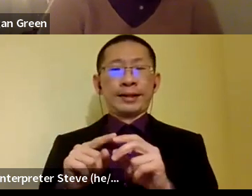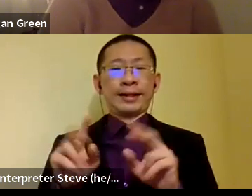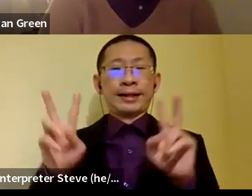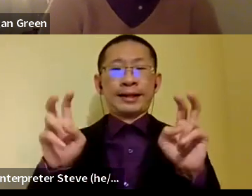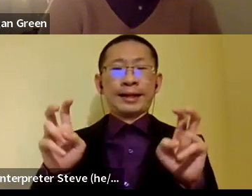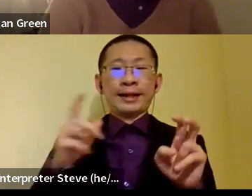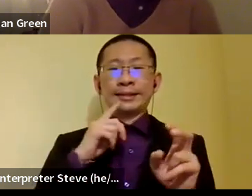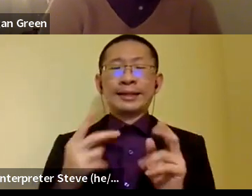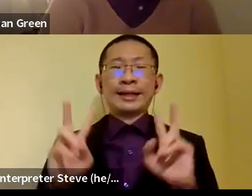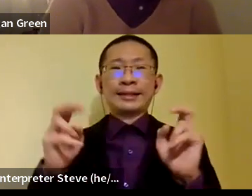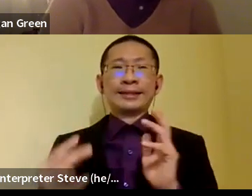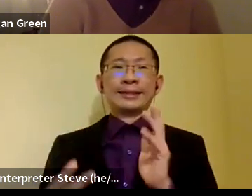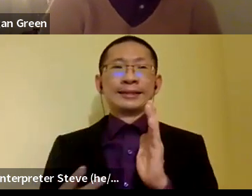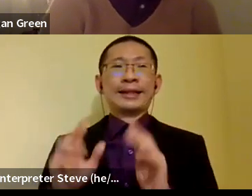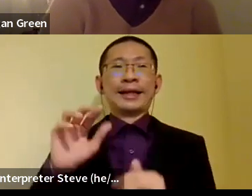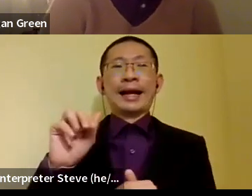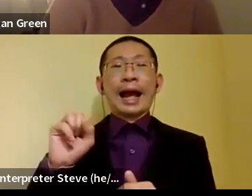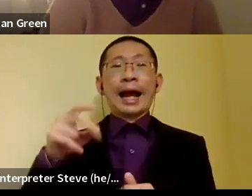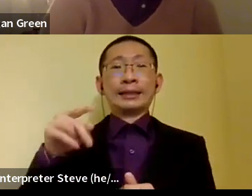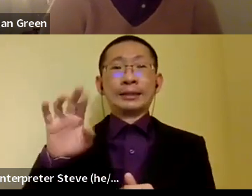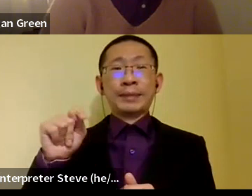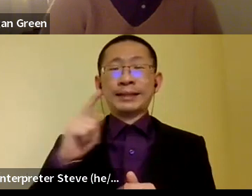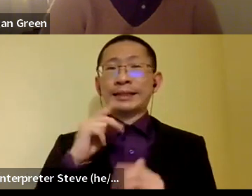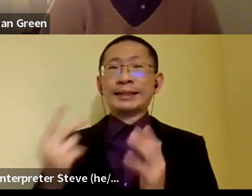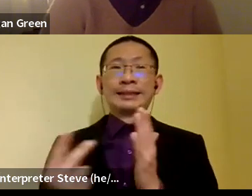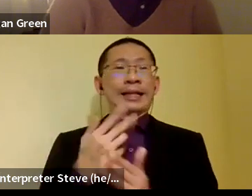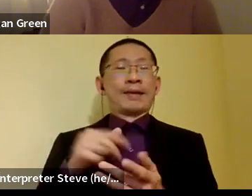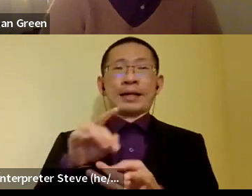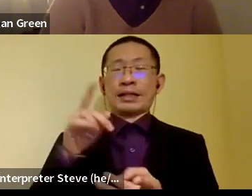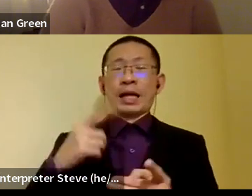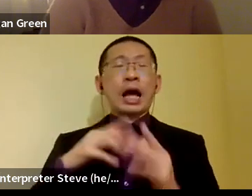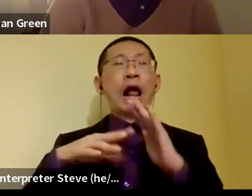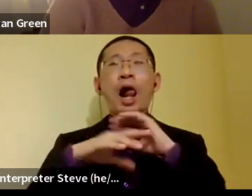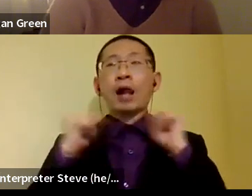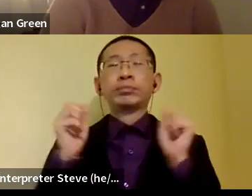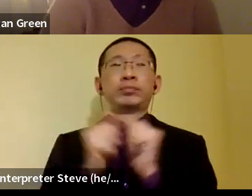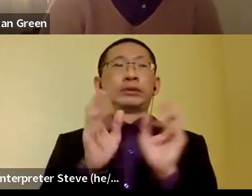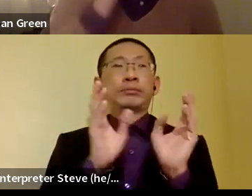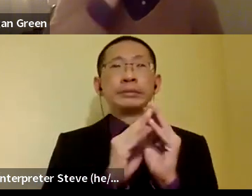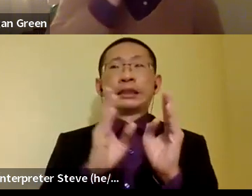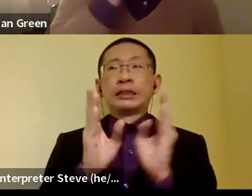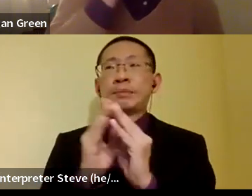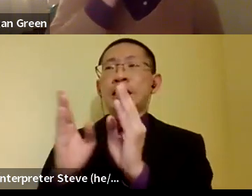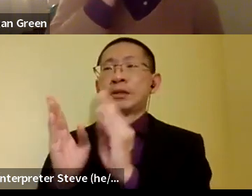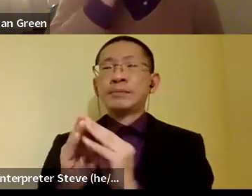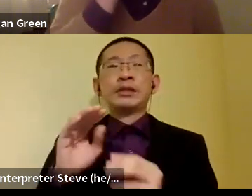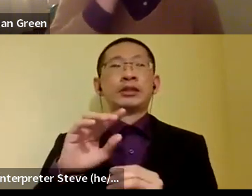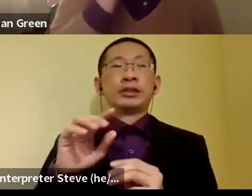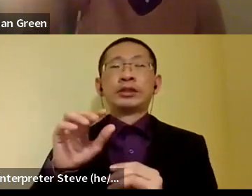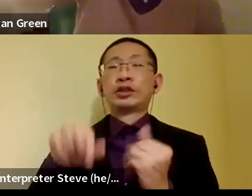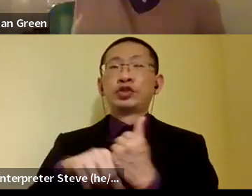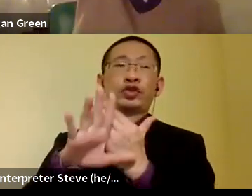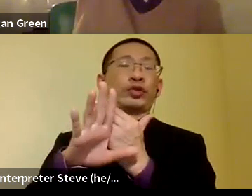well at this moment. So I am way meetinged out in this moment and zoomed out, in all